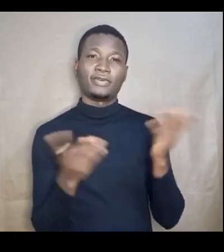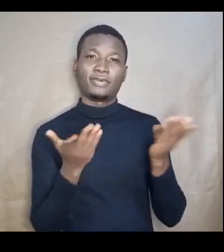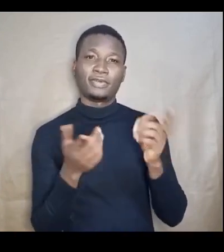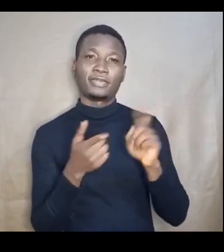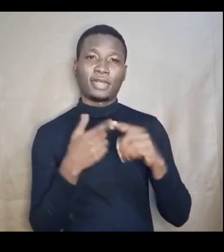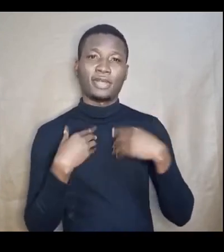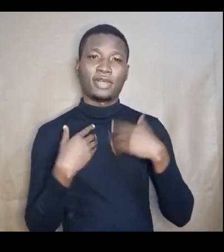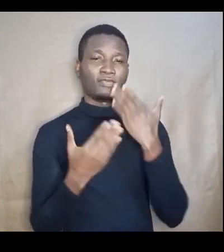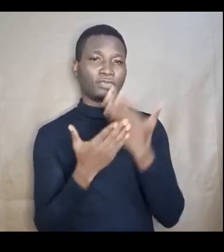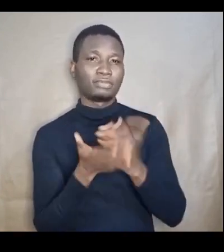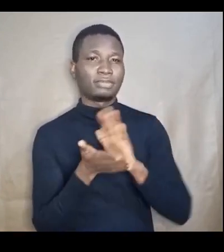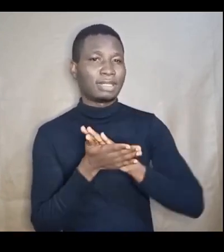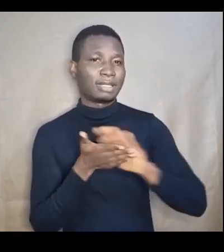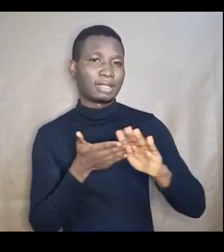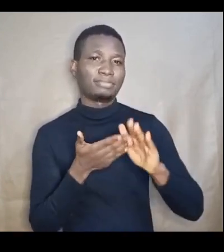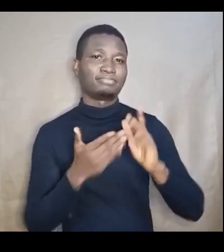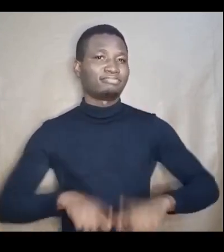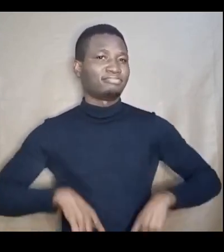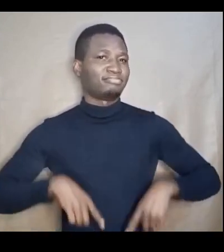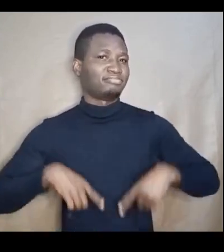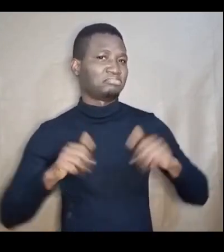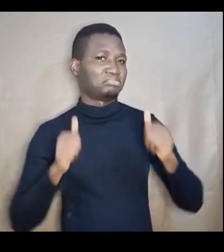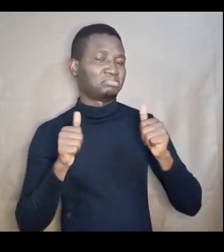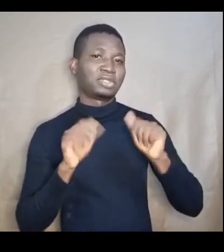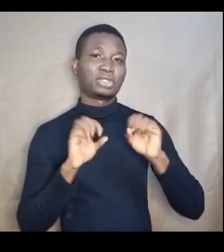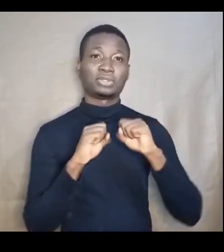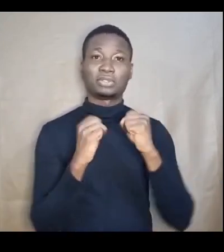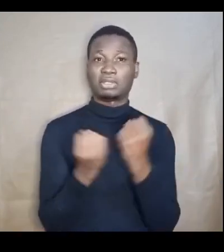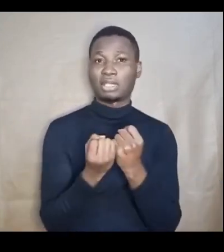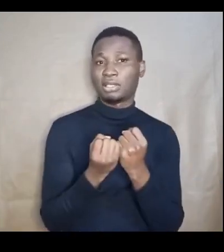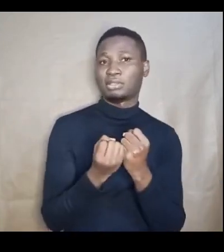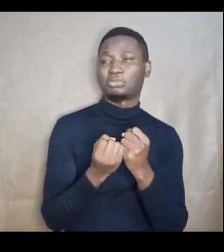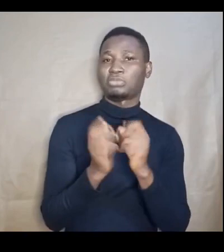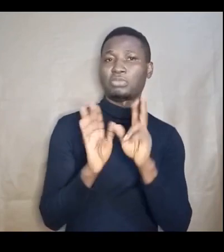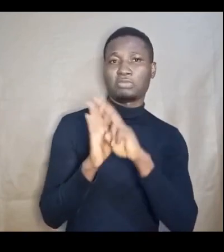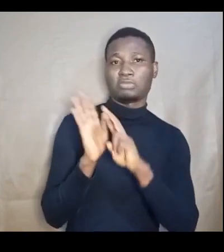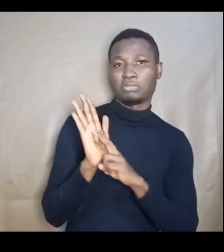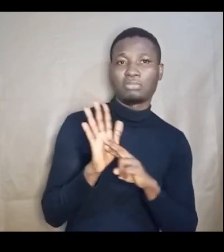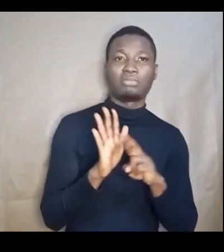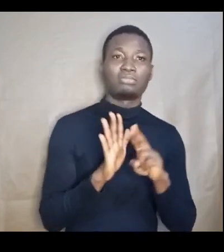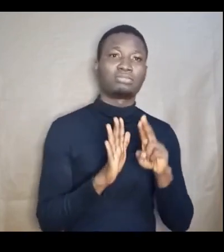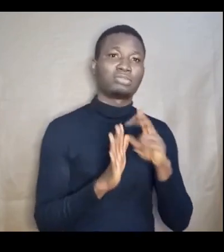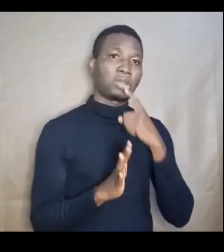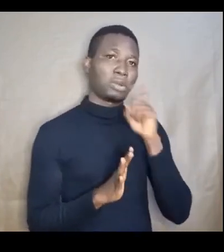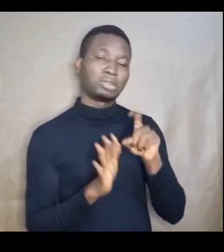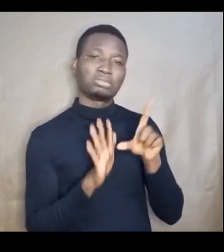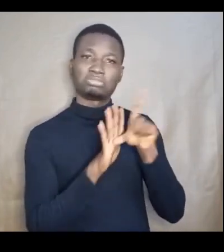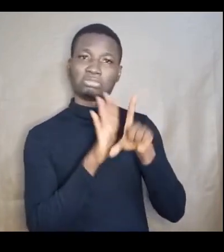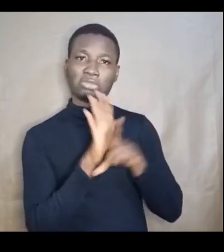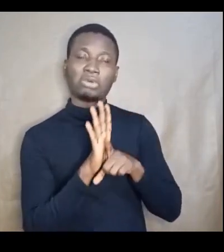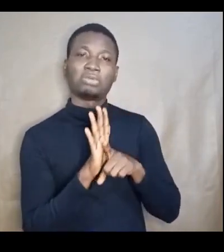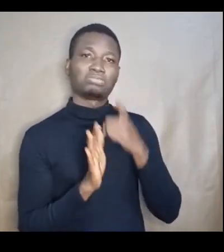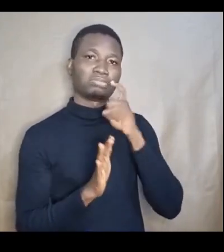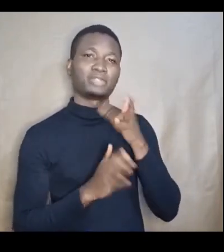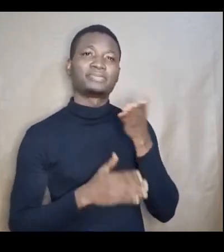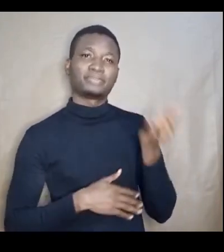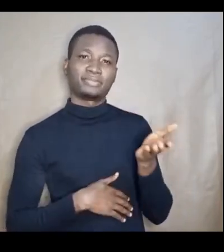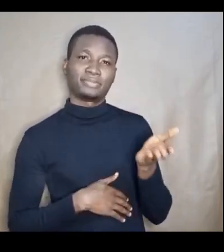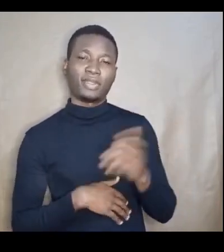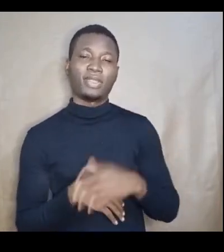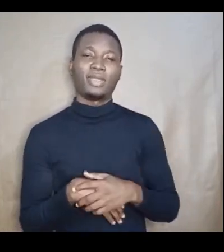society. A society where there is rule of law, where there is law and order, and where